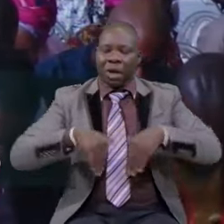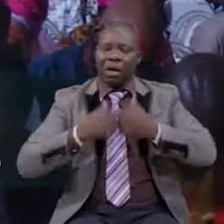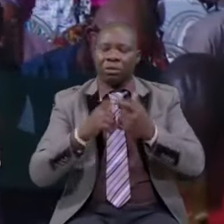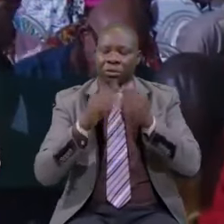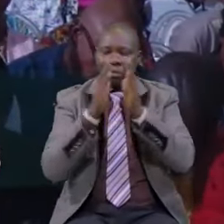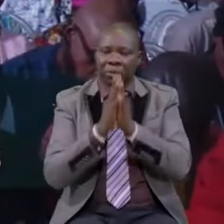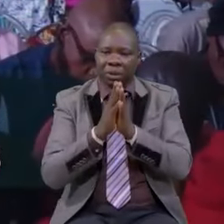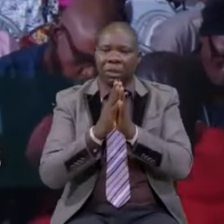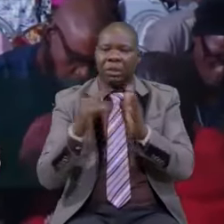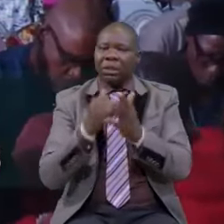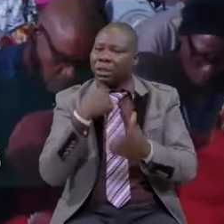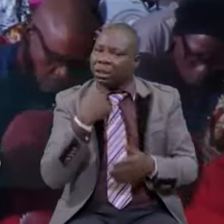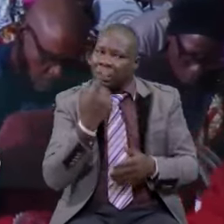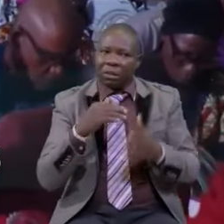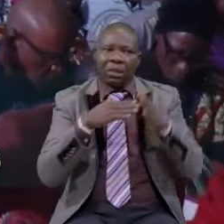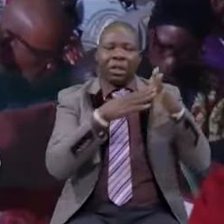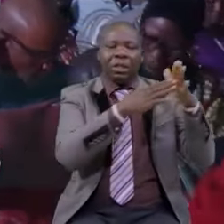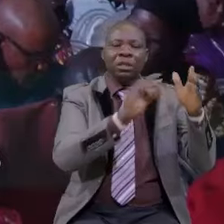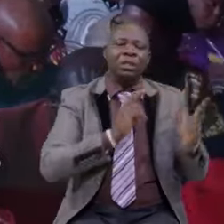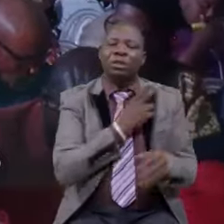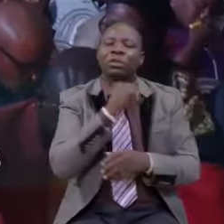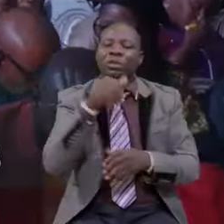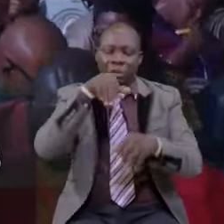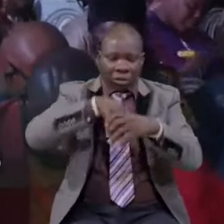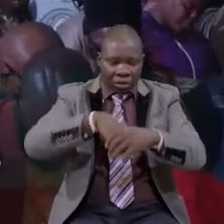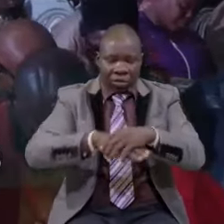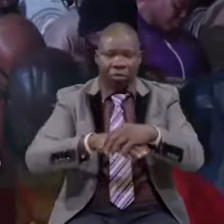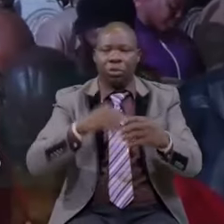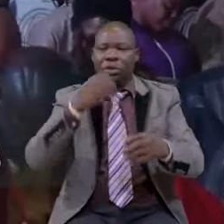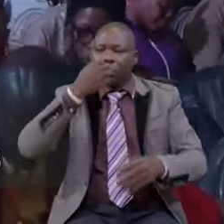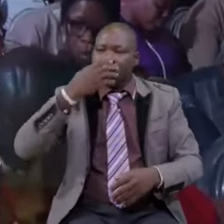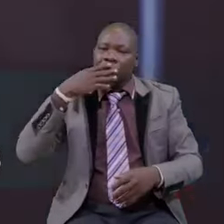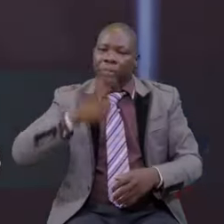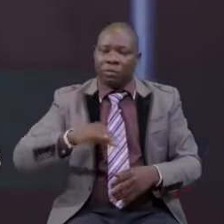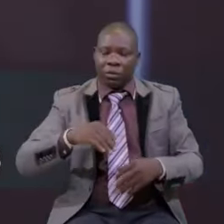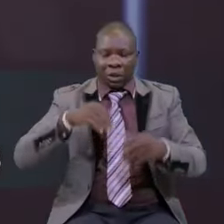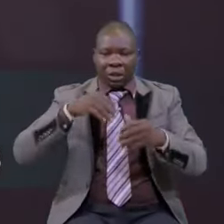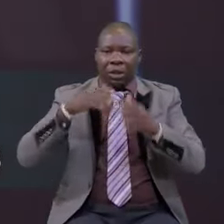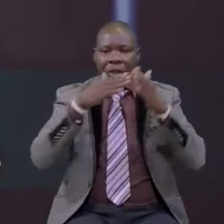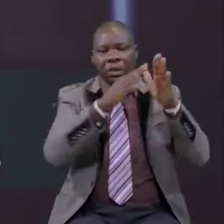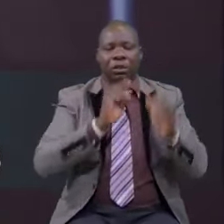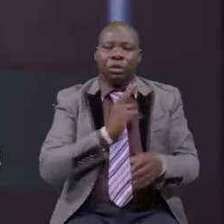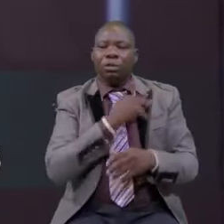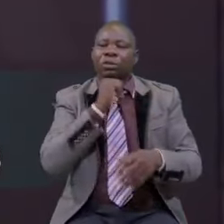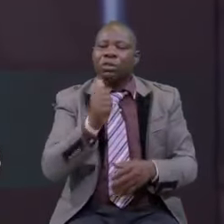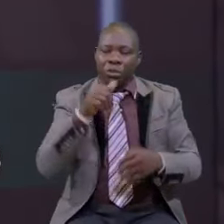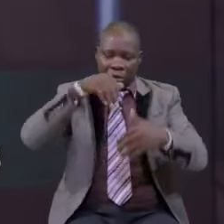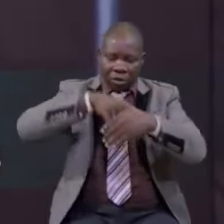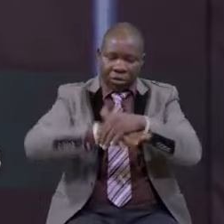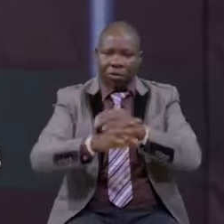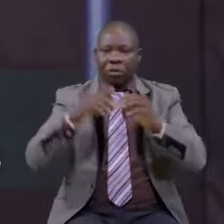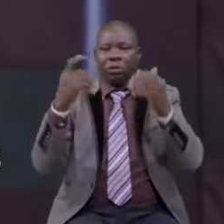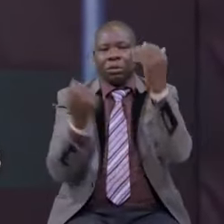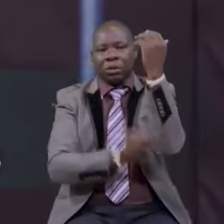not into evil. Lead us not into